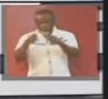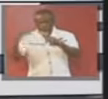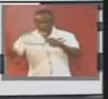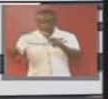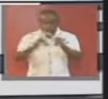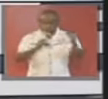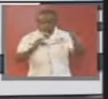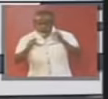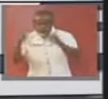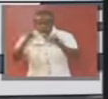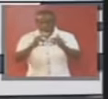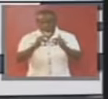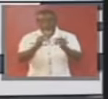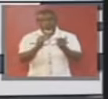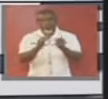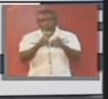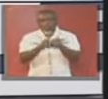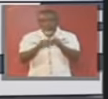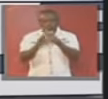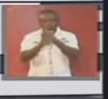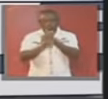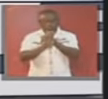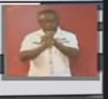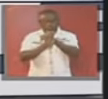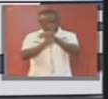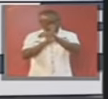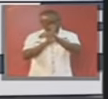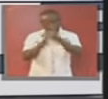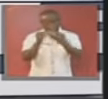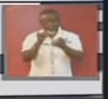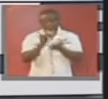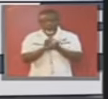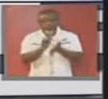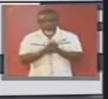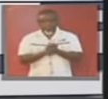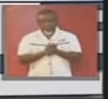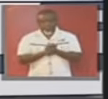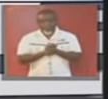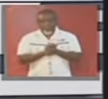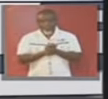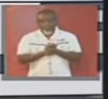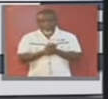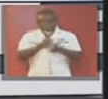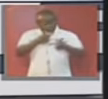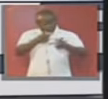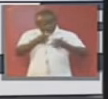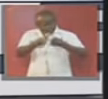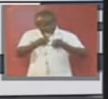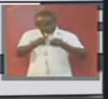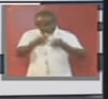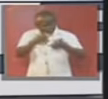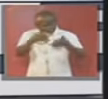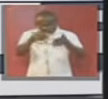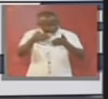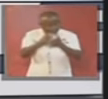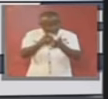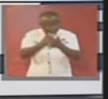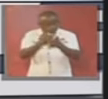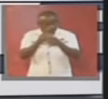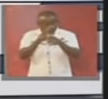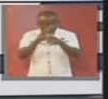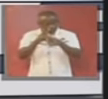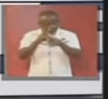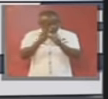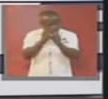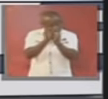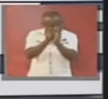Thanks, Rashad, for that question. The management of the new strain would really be divided from a policy and an operations